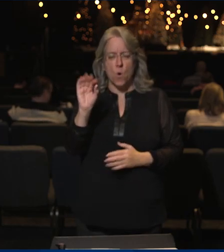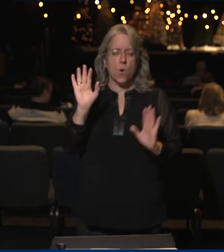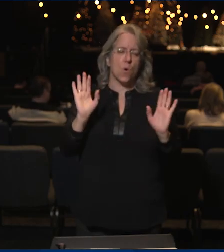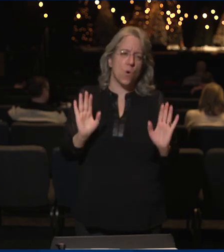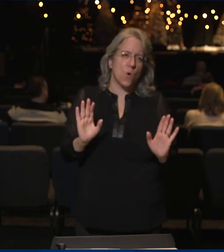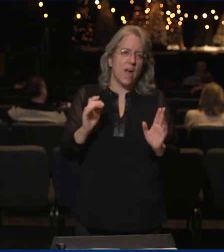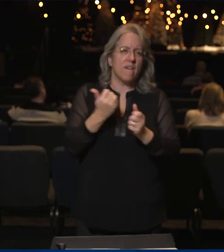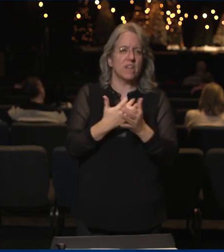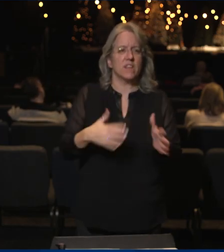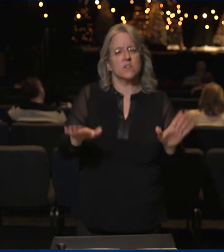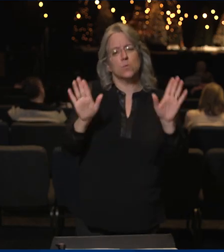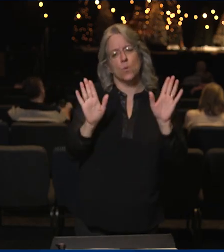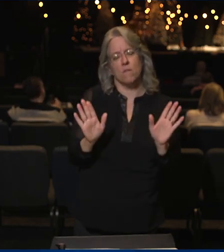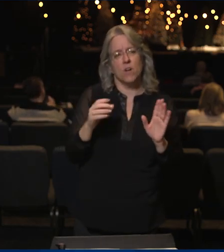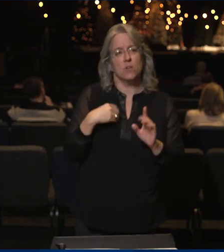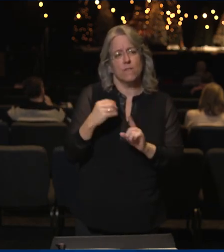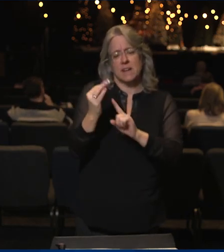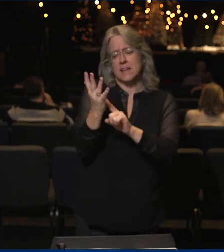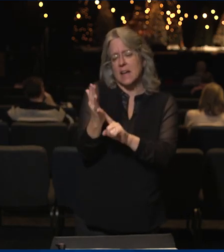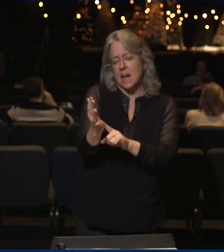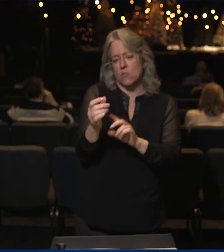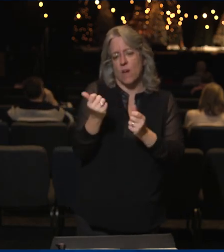little candle and you just feel all, like,